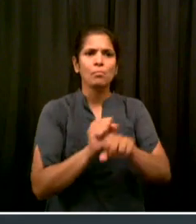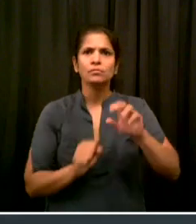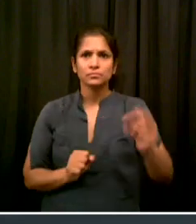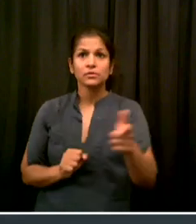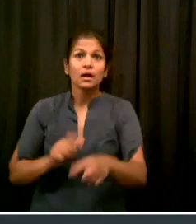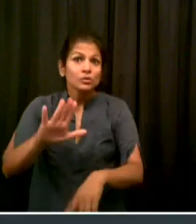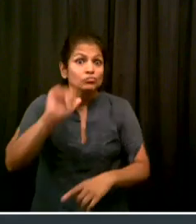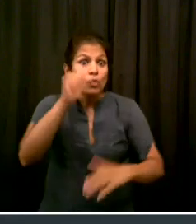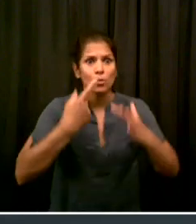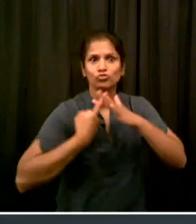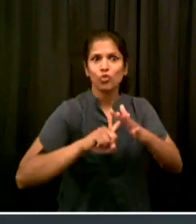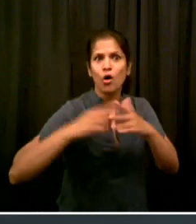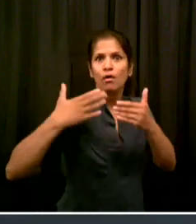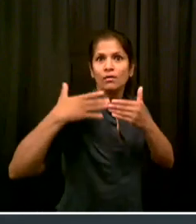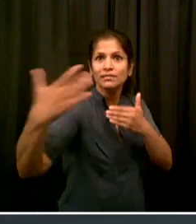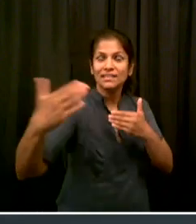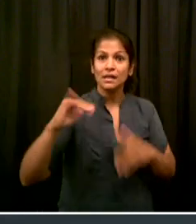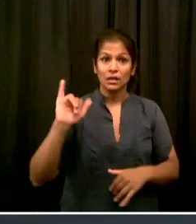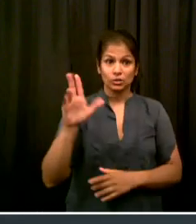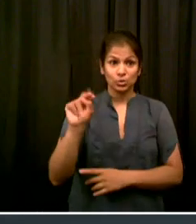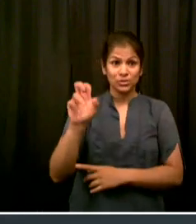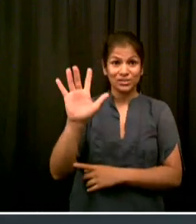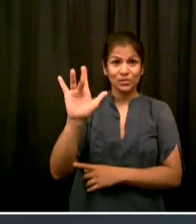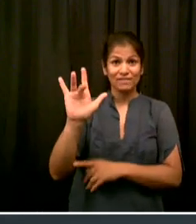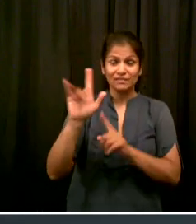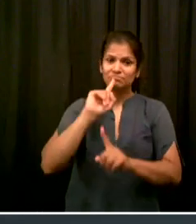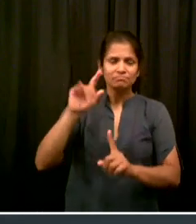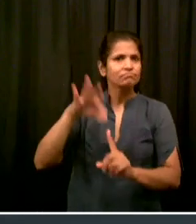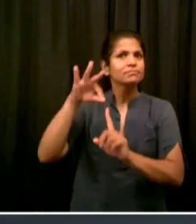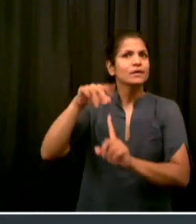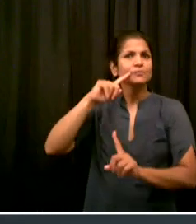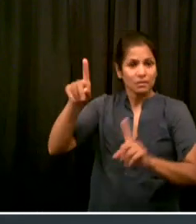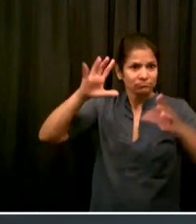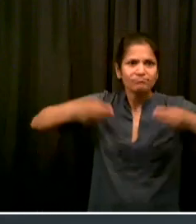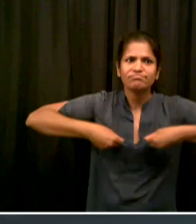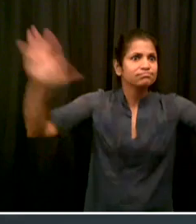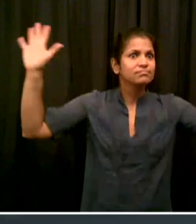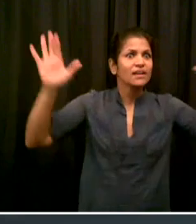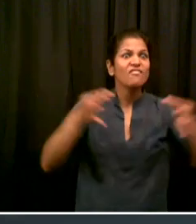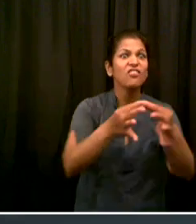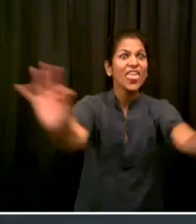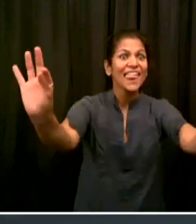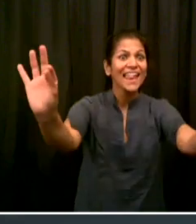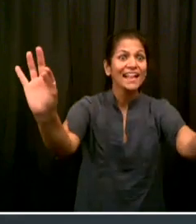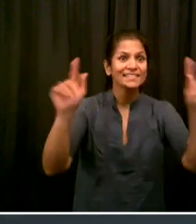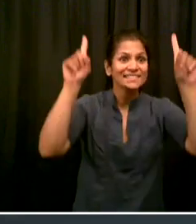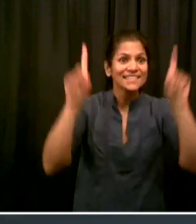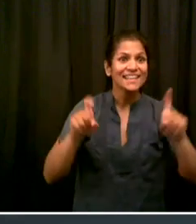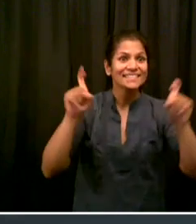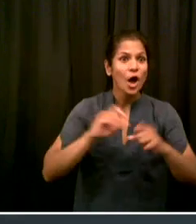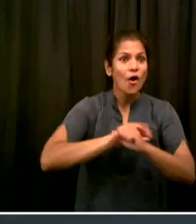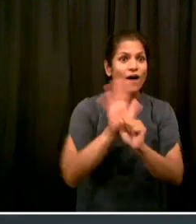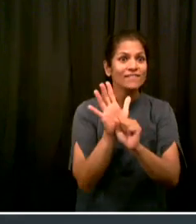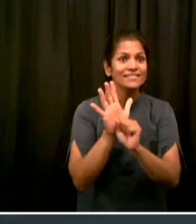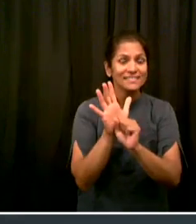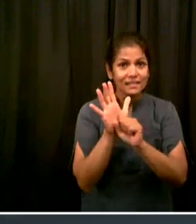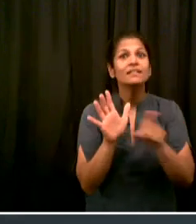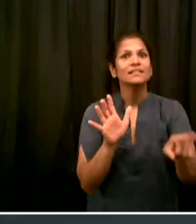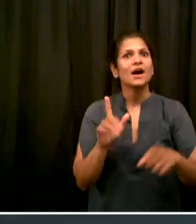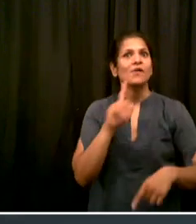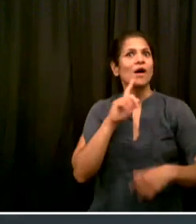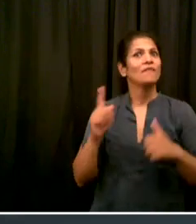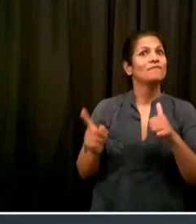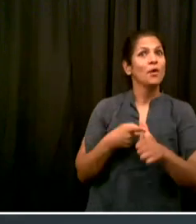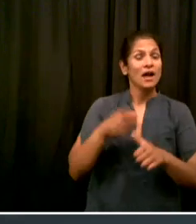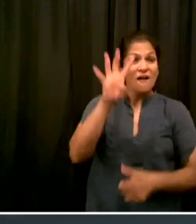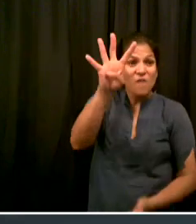special Yankees gear giveaway. The first 4,000 people who get tested at health and hospital